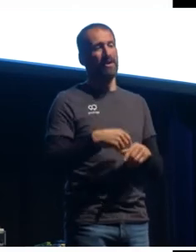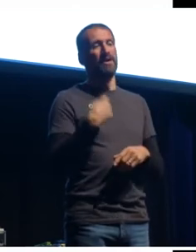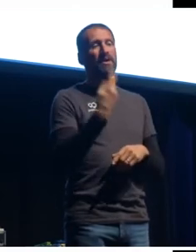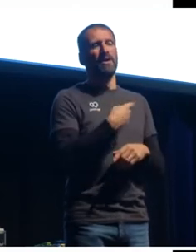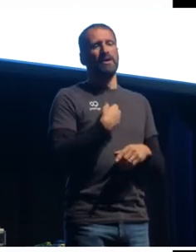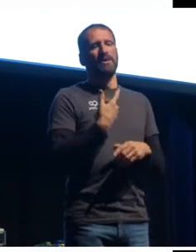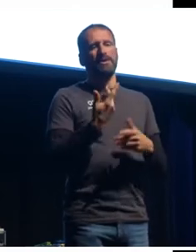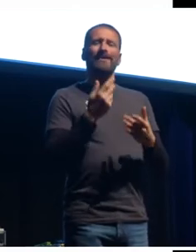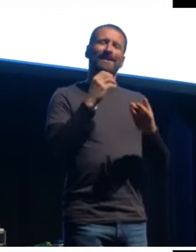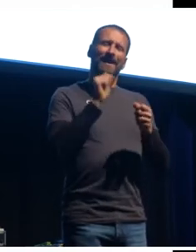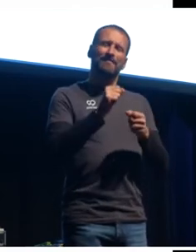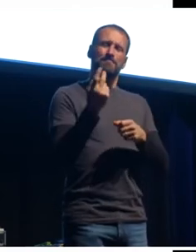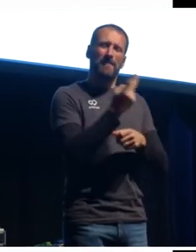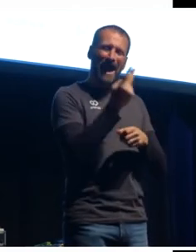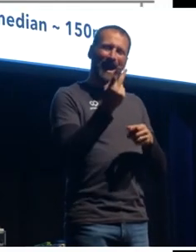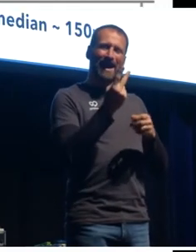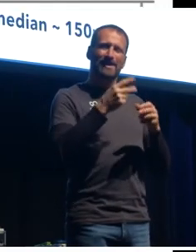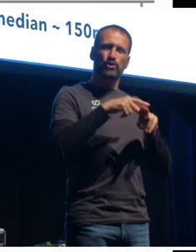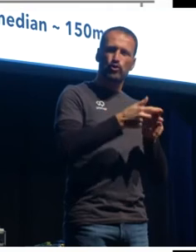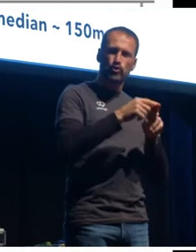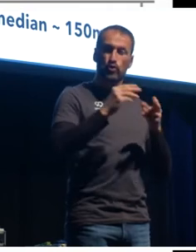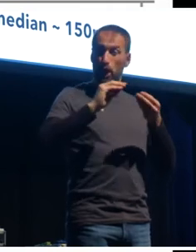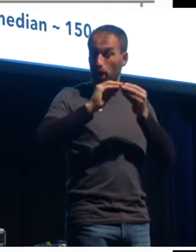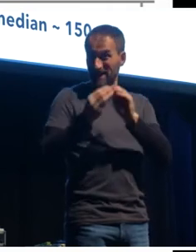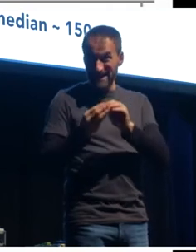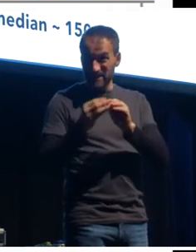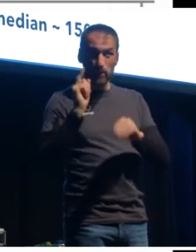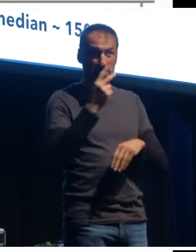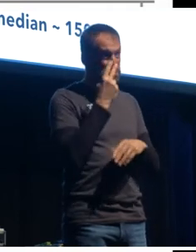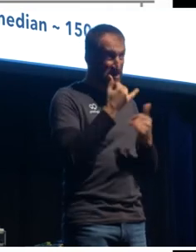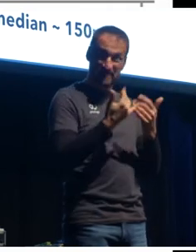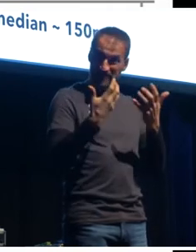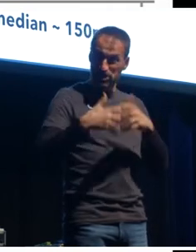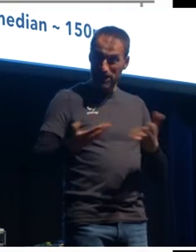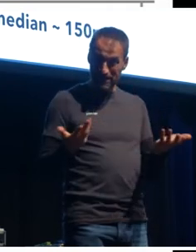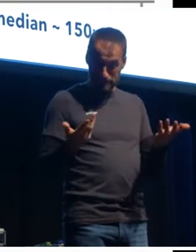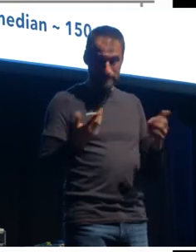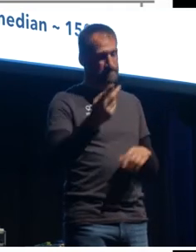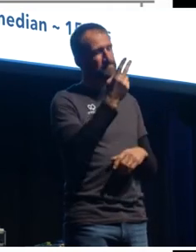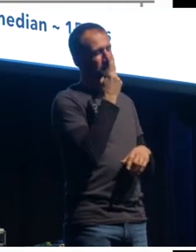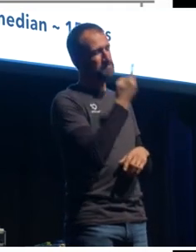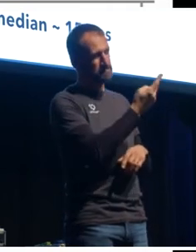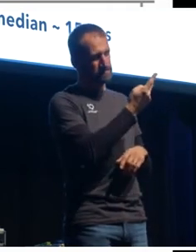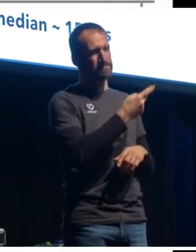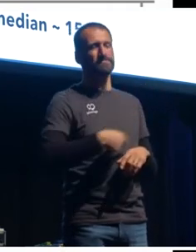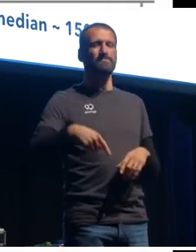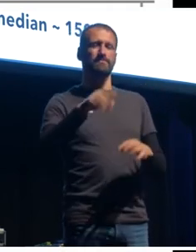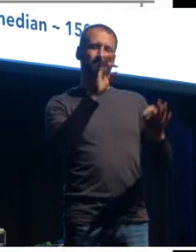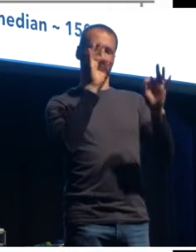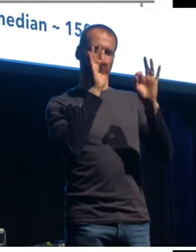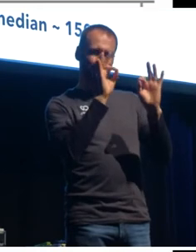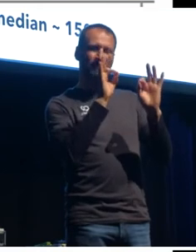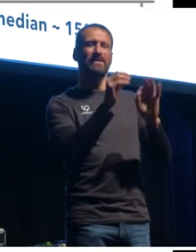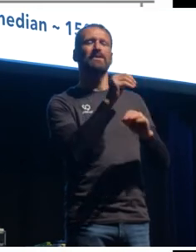tools that I just learned and see what I can do with them. So let's take another look. When we look closely, we still have the